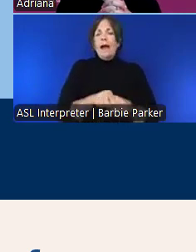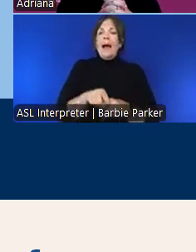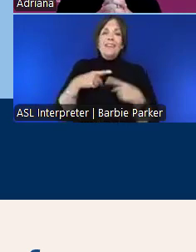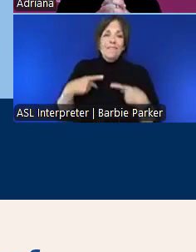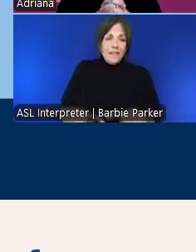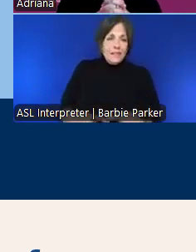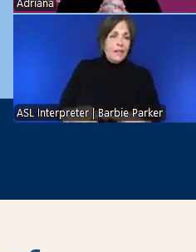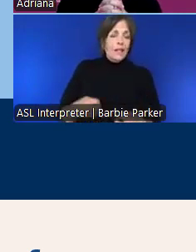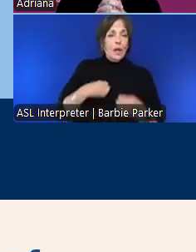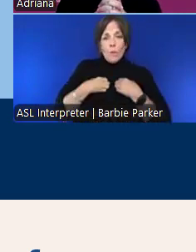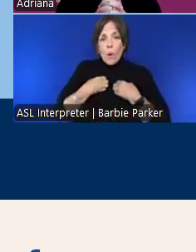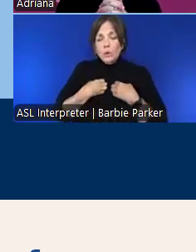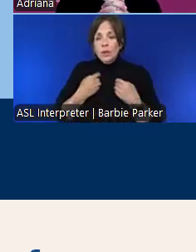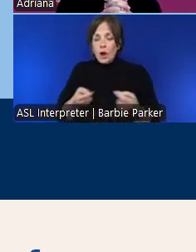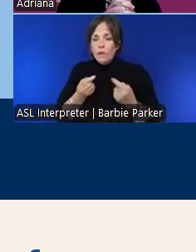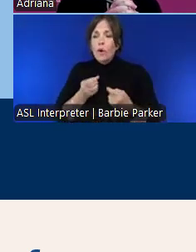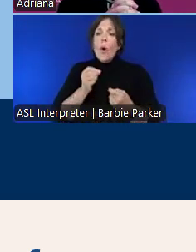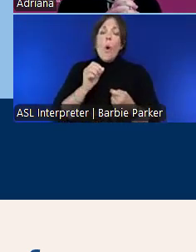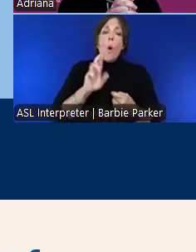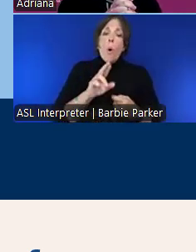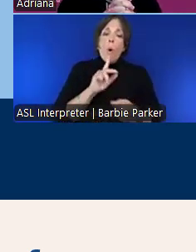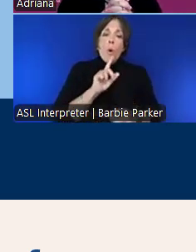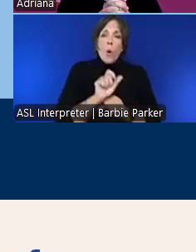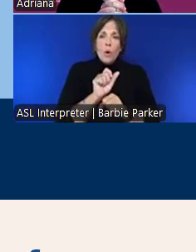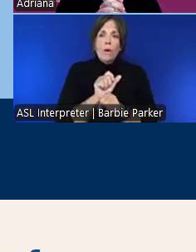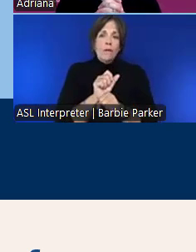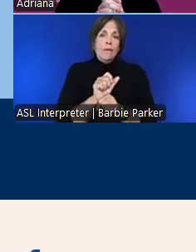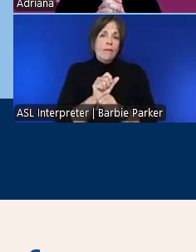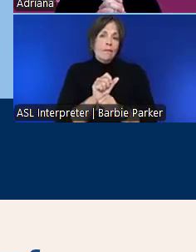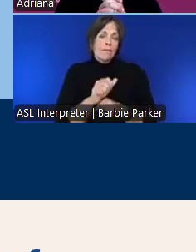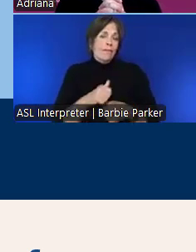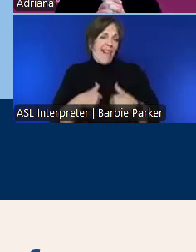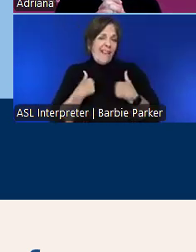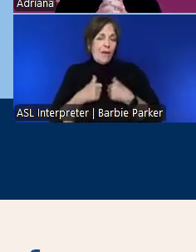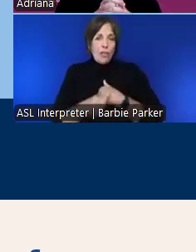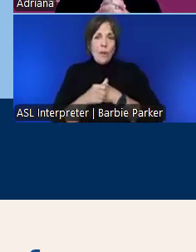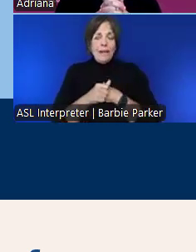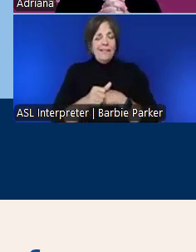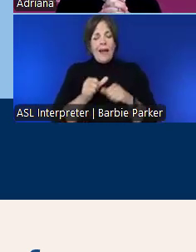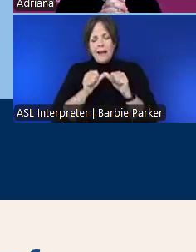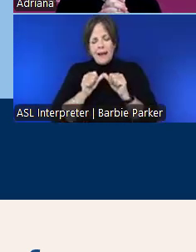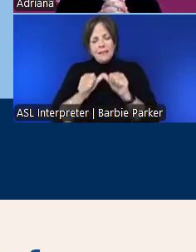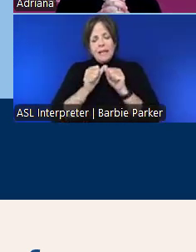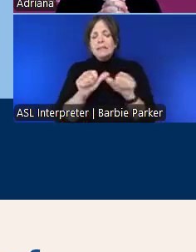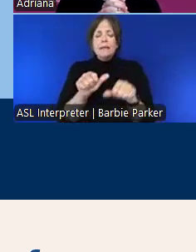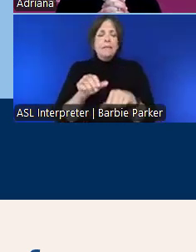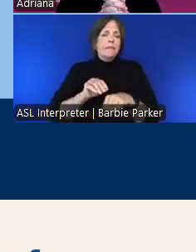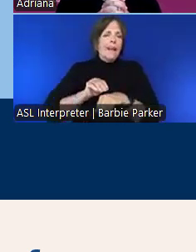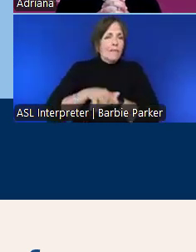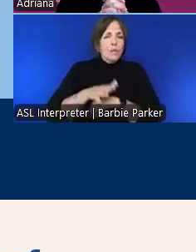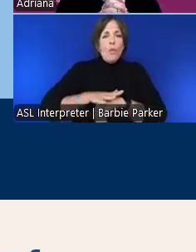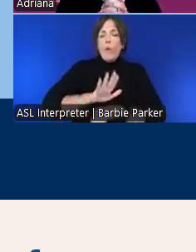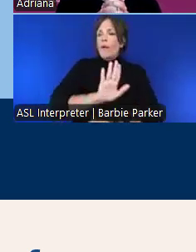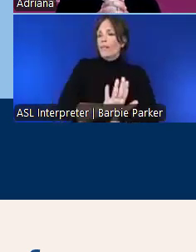harmful or life-threatening, and that has lasting effects on an individual's functioning, their